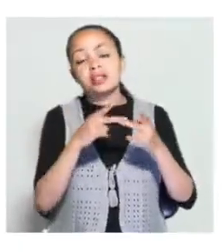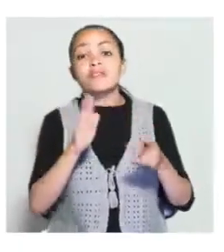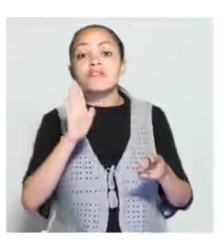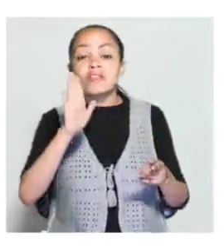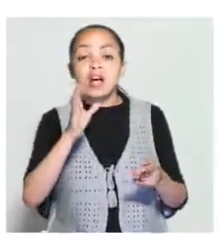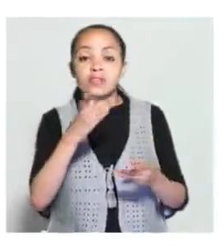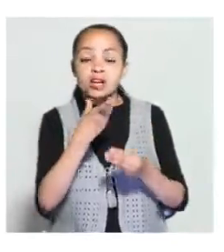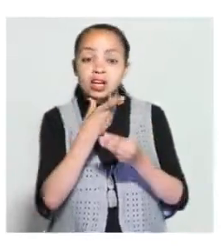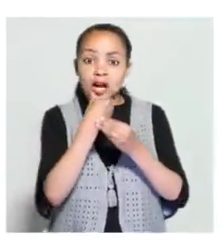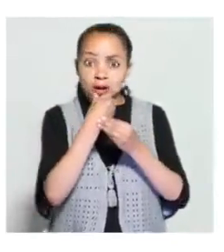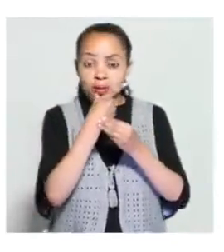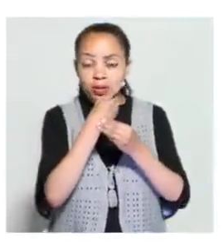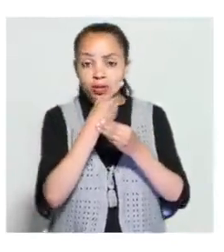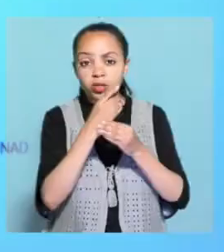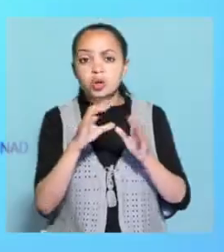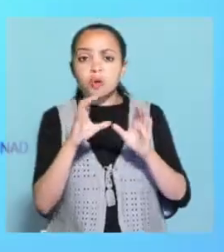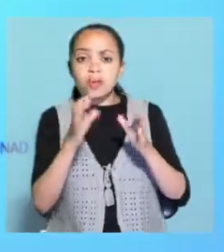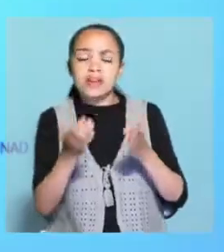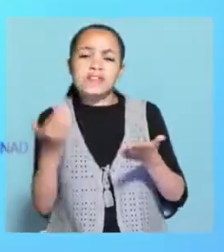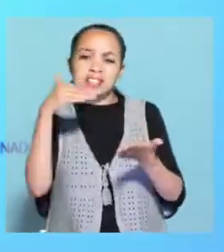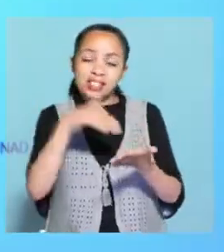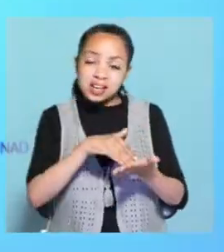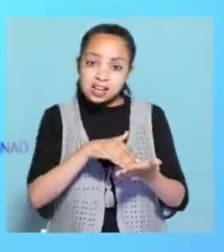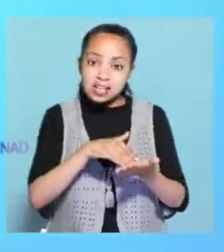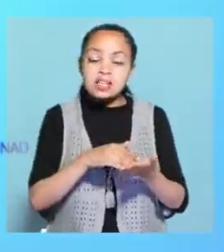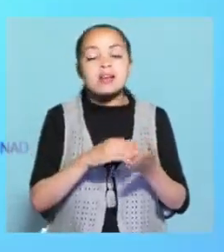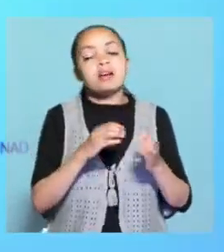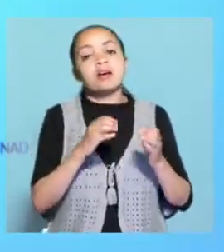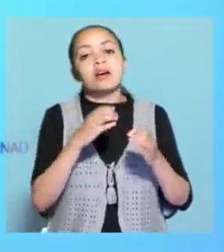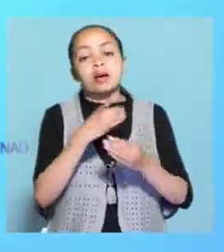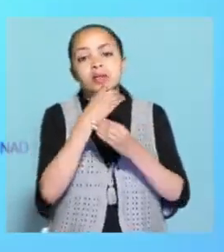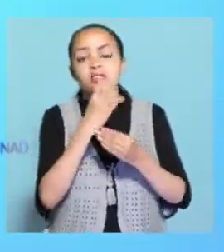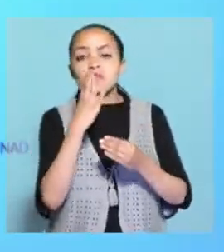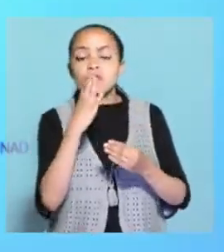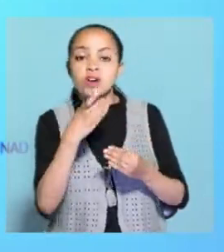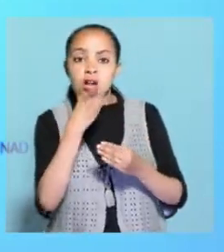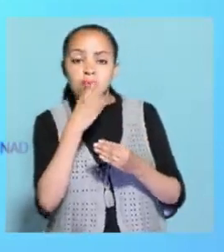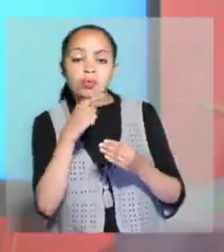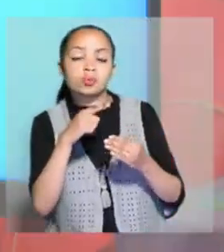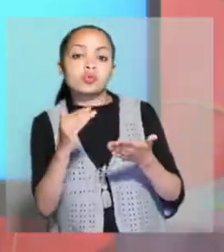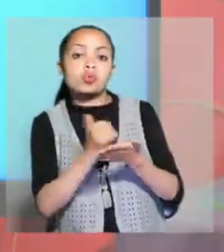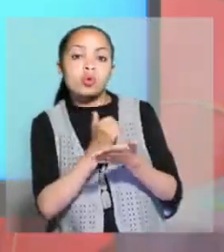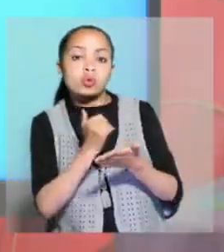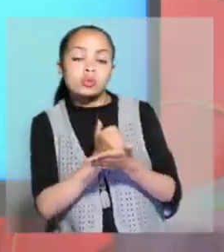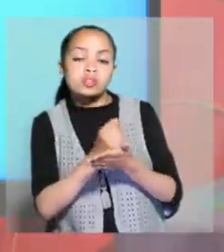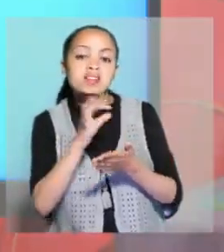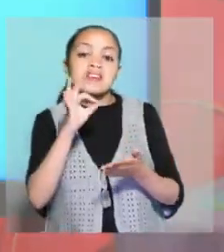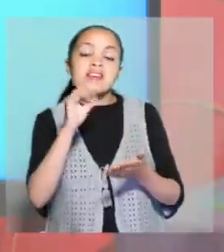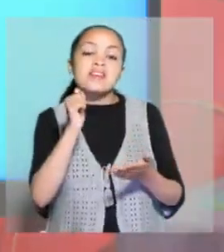5 carbon compound become further decarboxylated into that of 4 carbon compounds, which produce